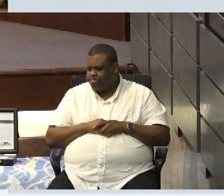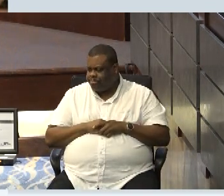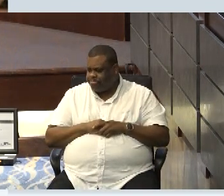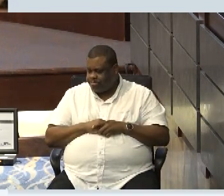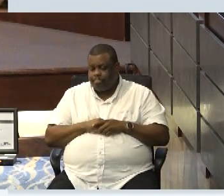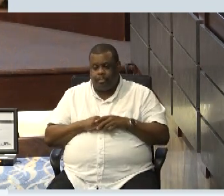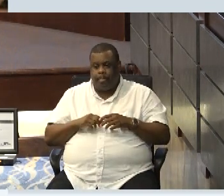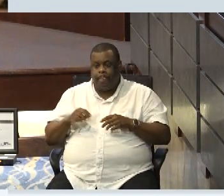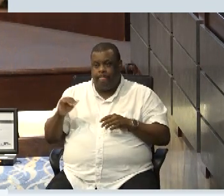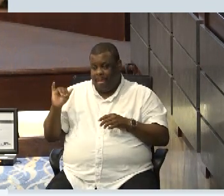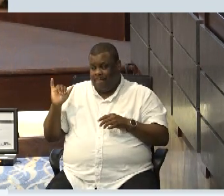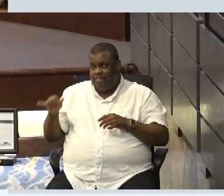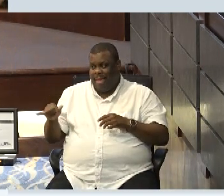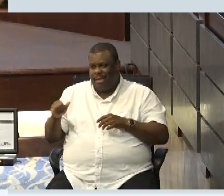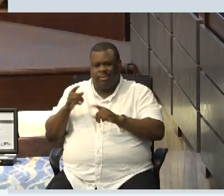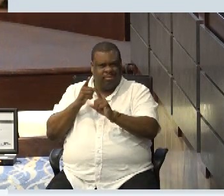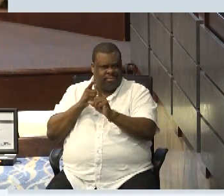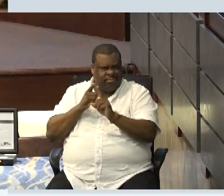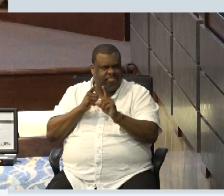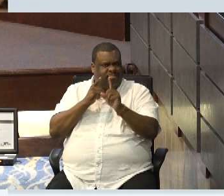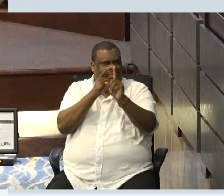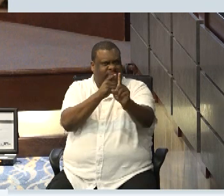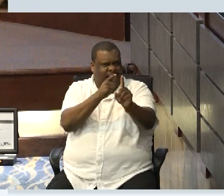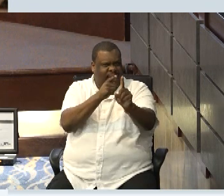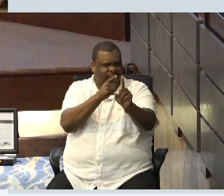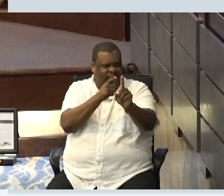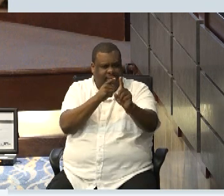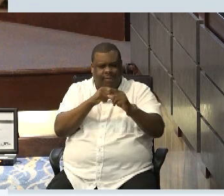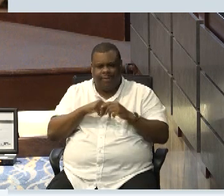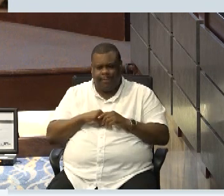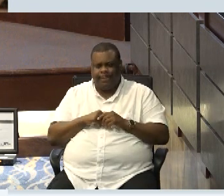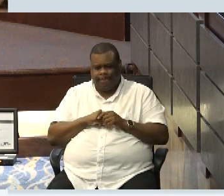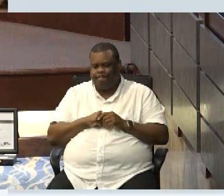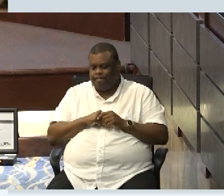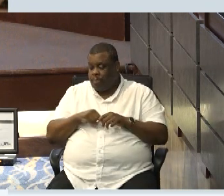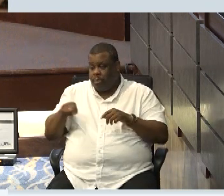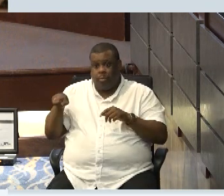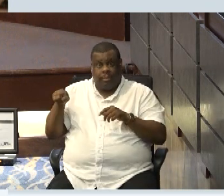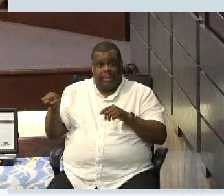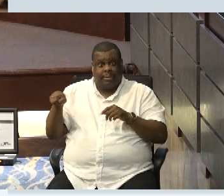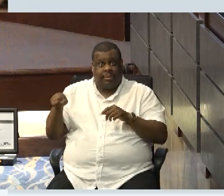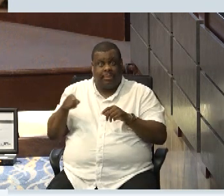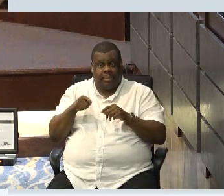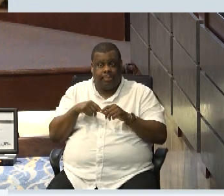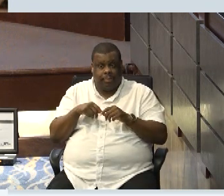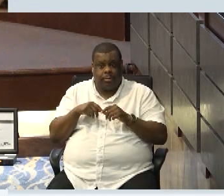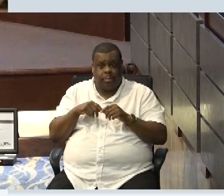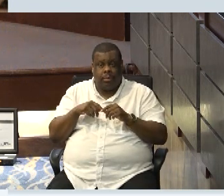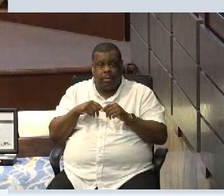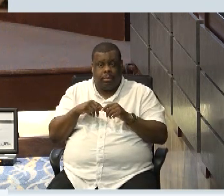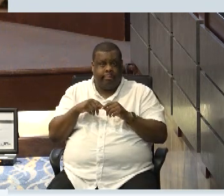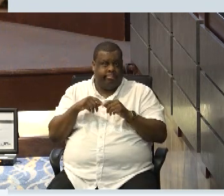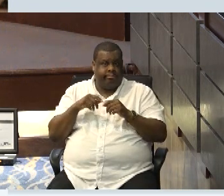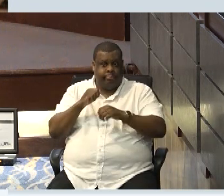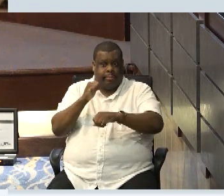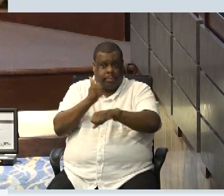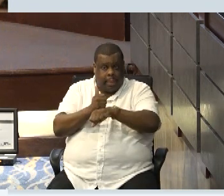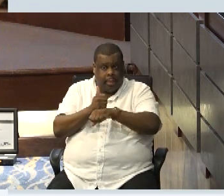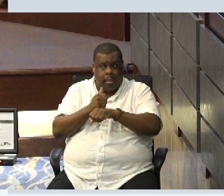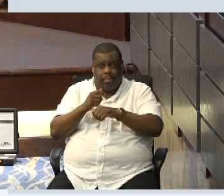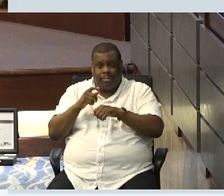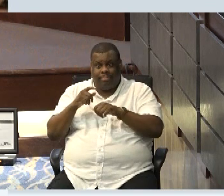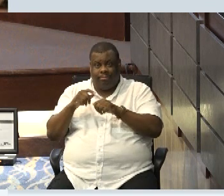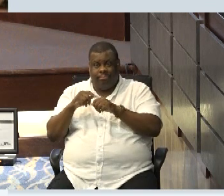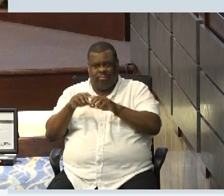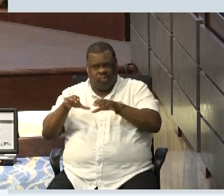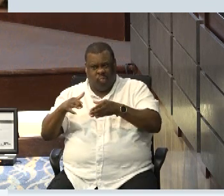again, that scale and exceptional location are key elements to making this the opportunity to secure a team like